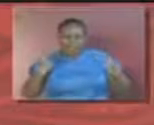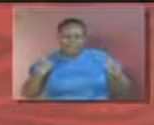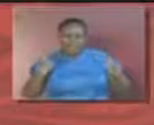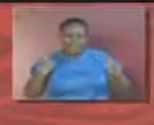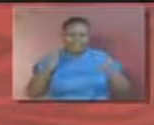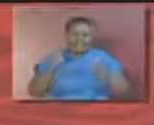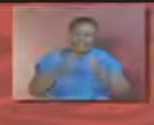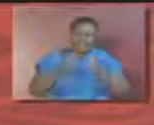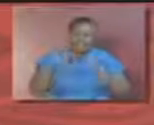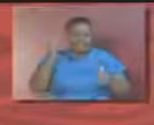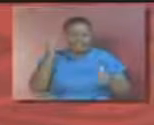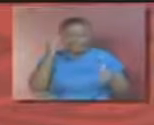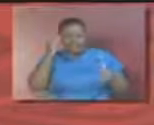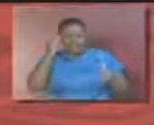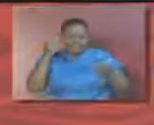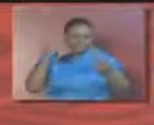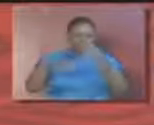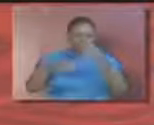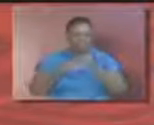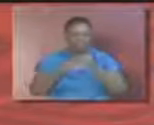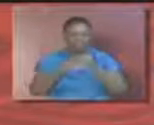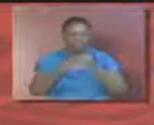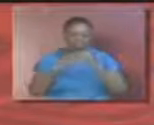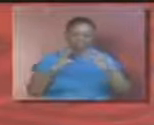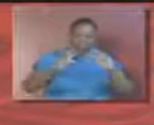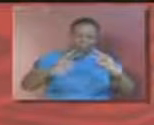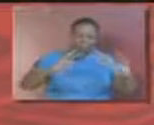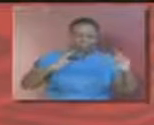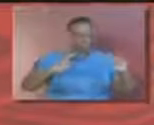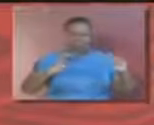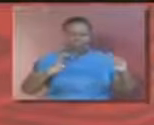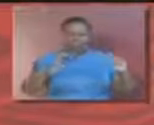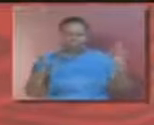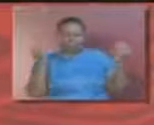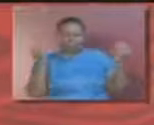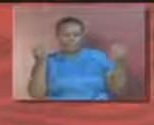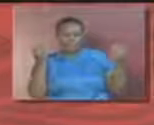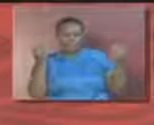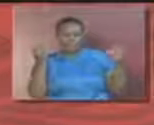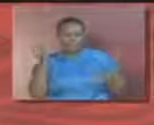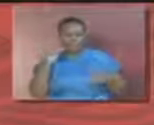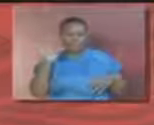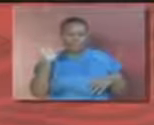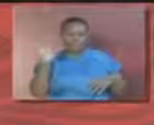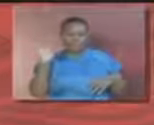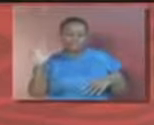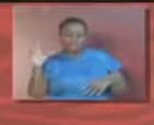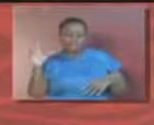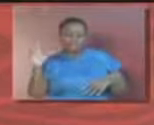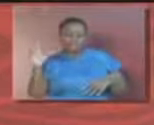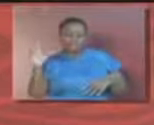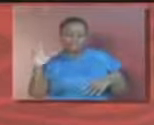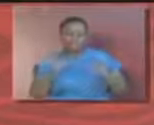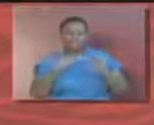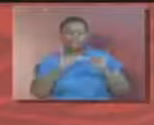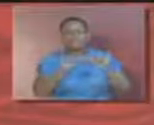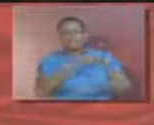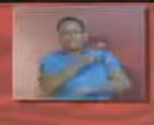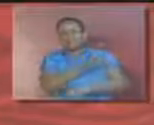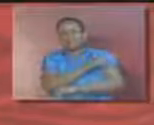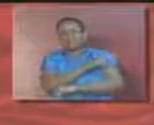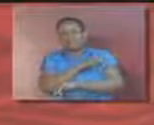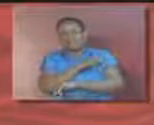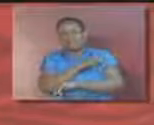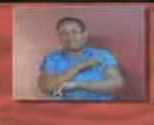the figures of yesterday, which would have 183 persons in hospital as of last